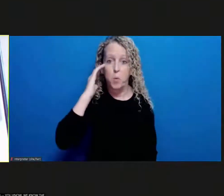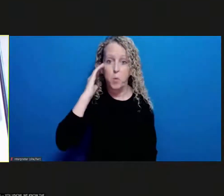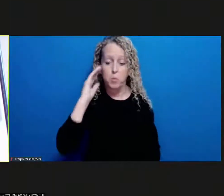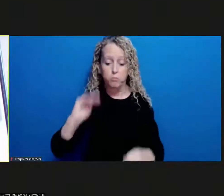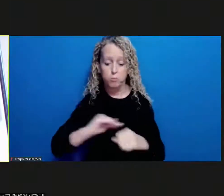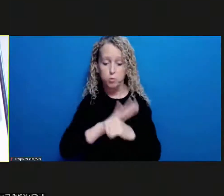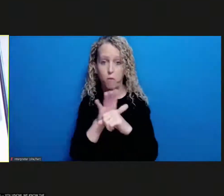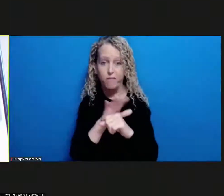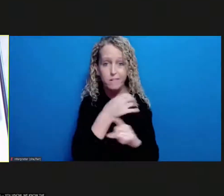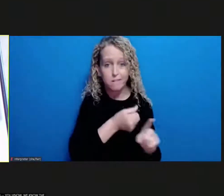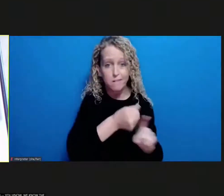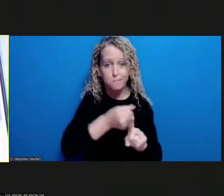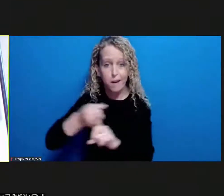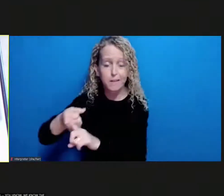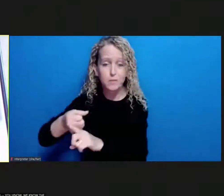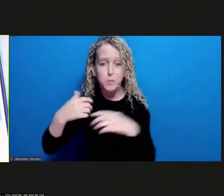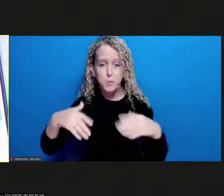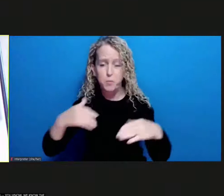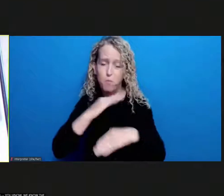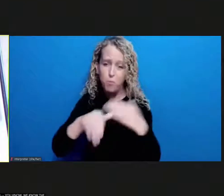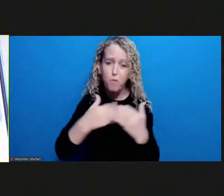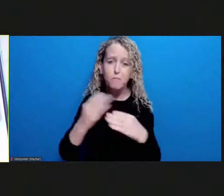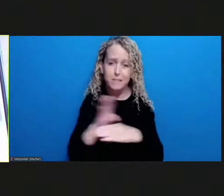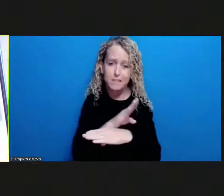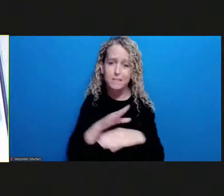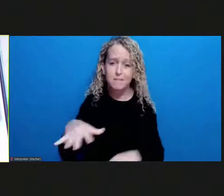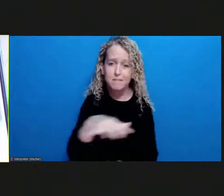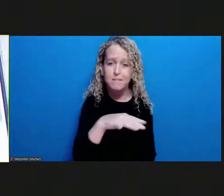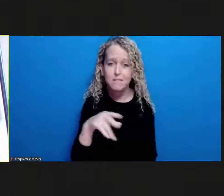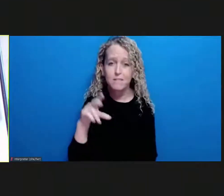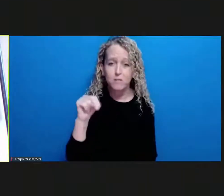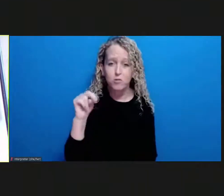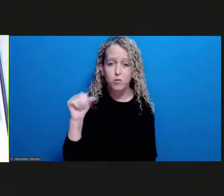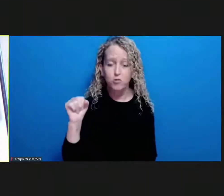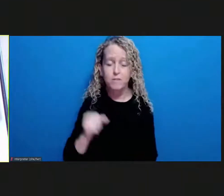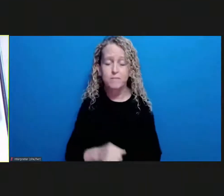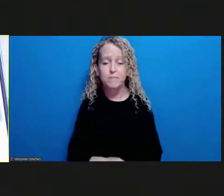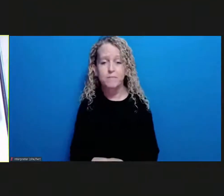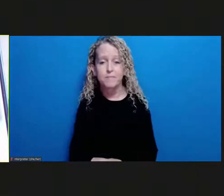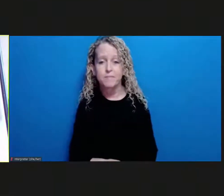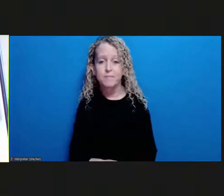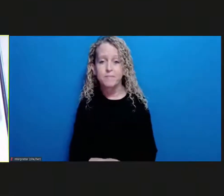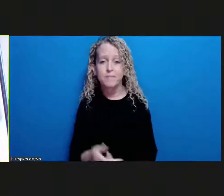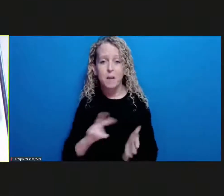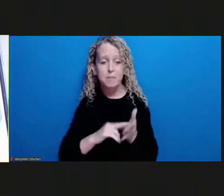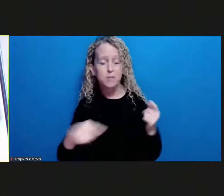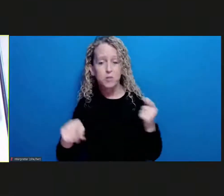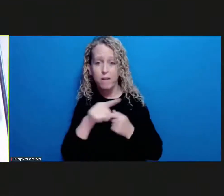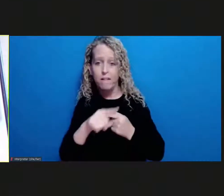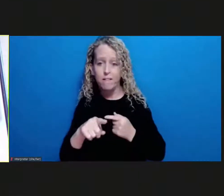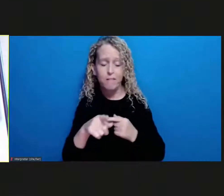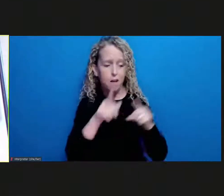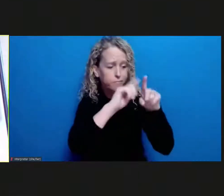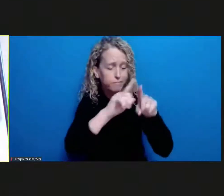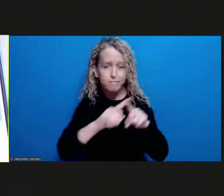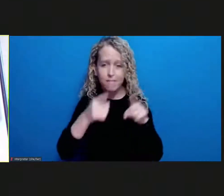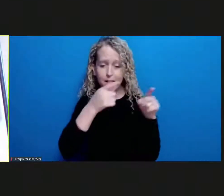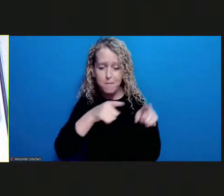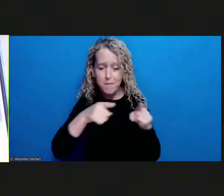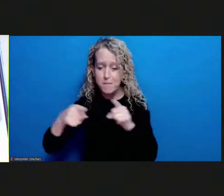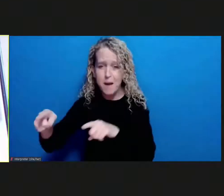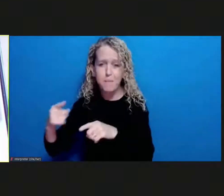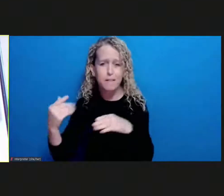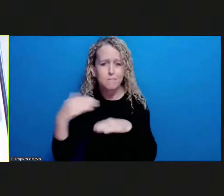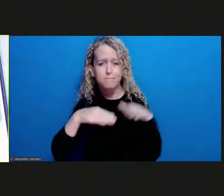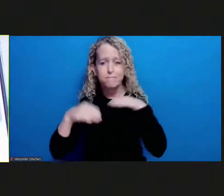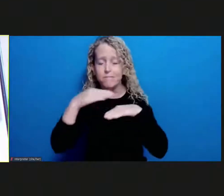all businesses in Nova Scotia, and you're navigating some broad range interrelated issues. And so we appreciate the time that